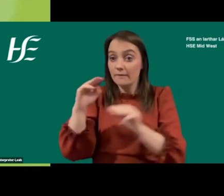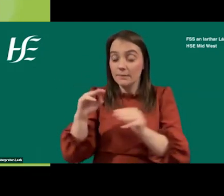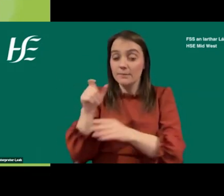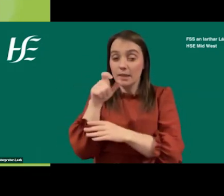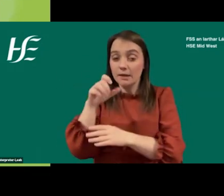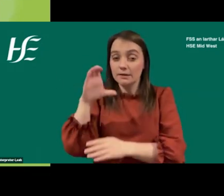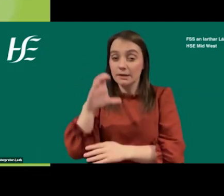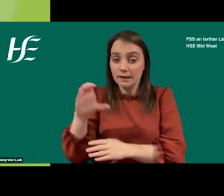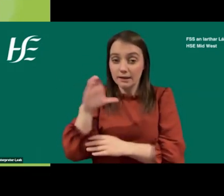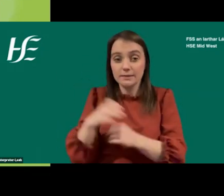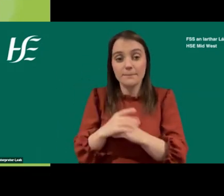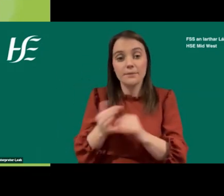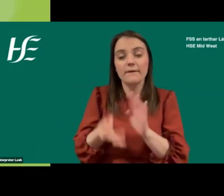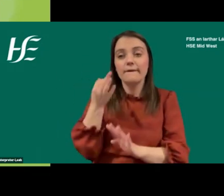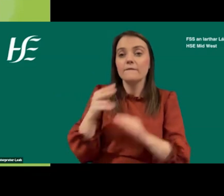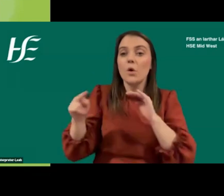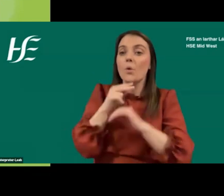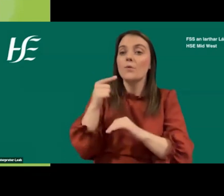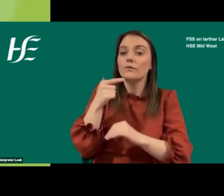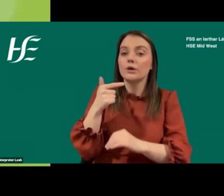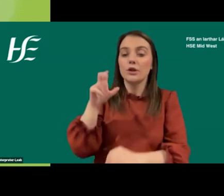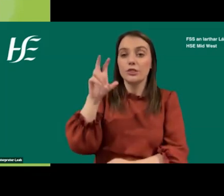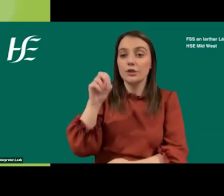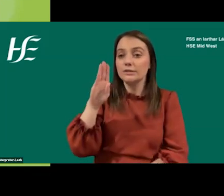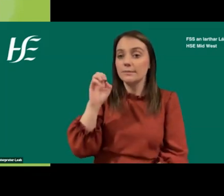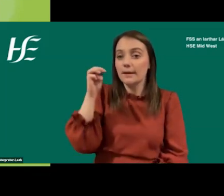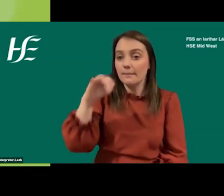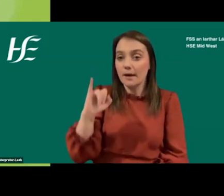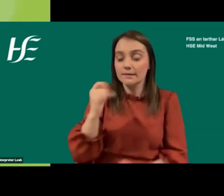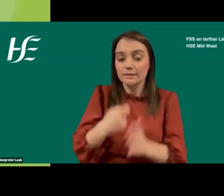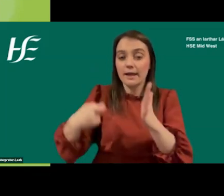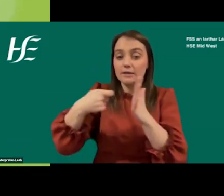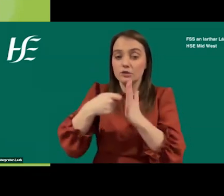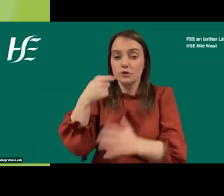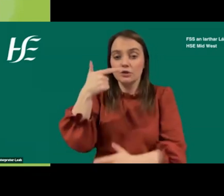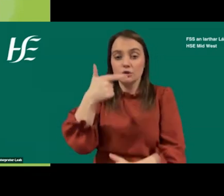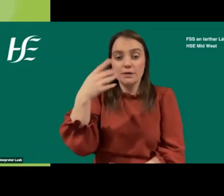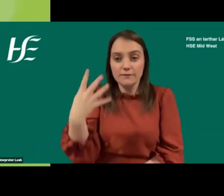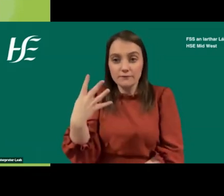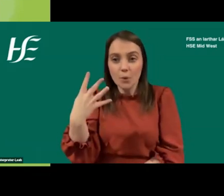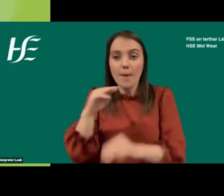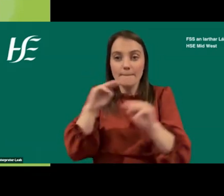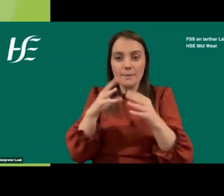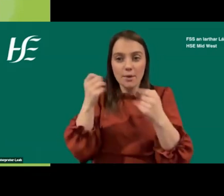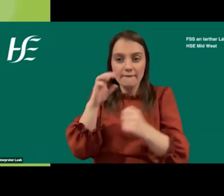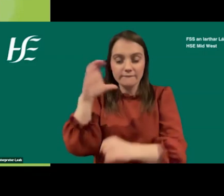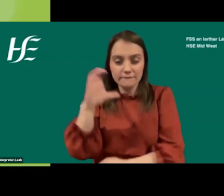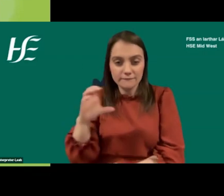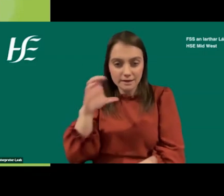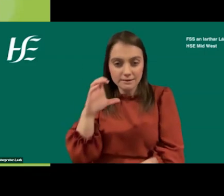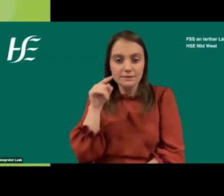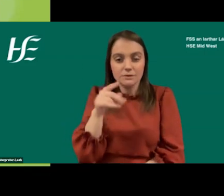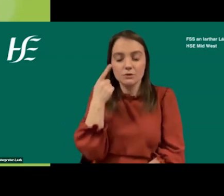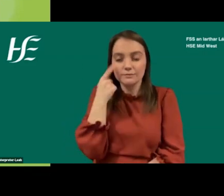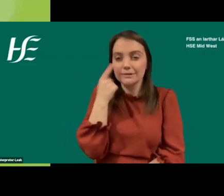BMI of over 30, it's an extra 24 cancers per day. Huge increase. So it's very important that the risks are put